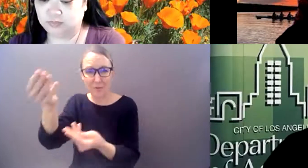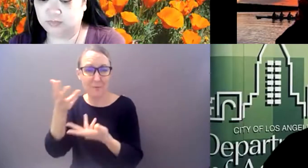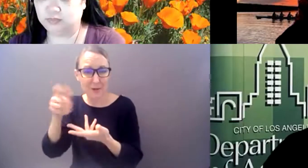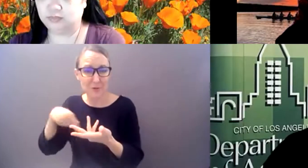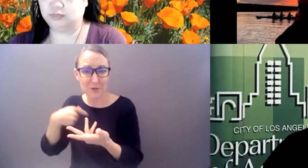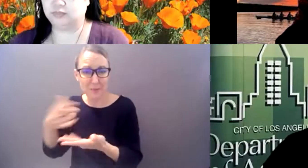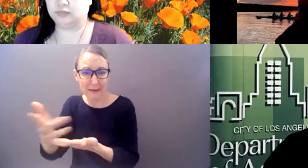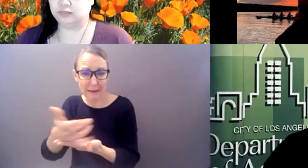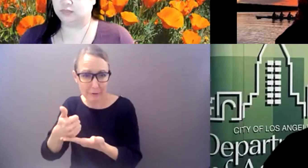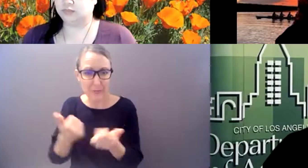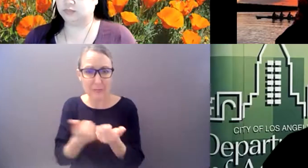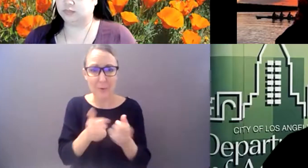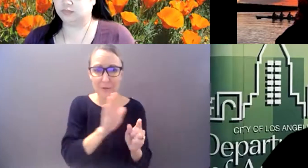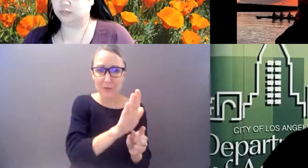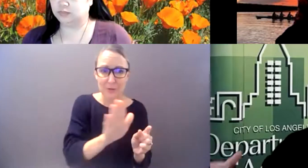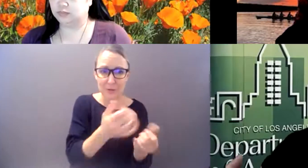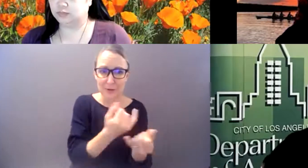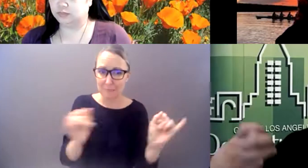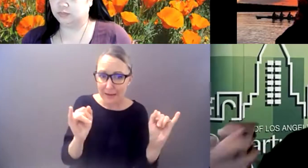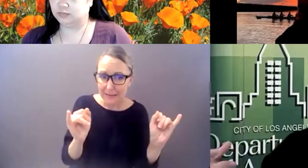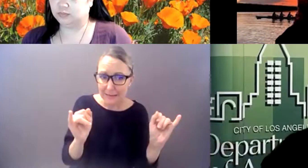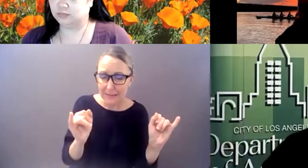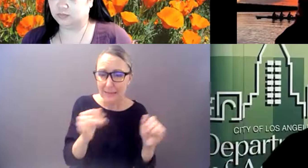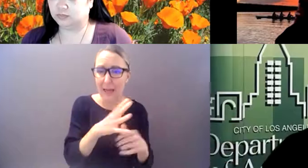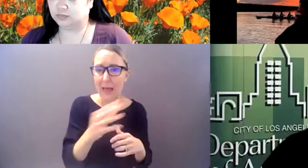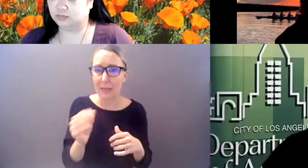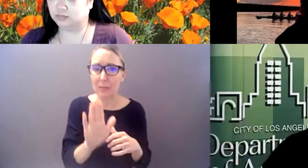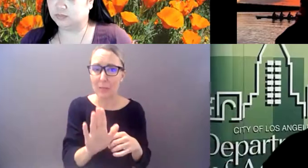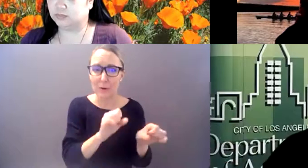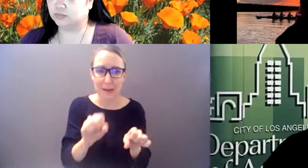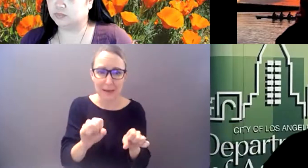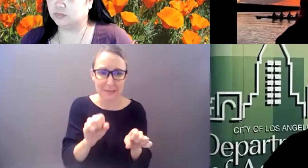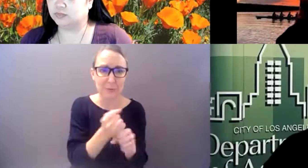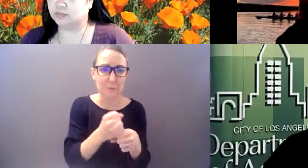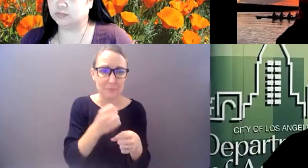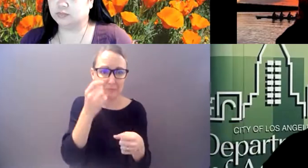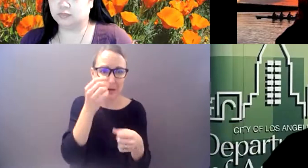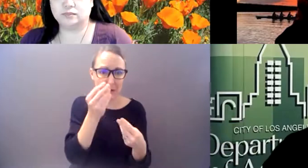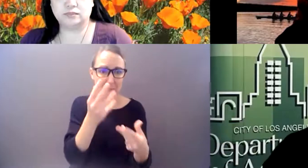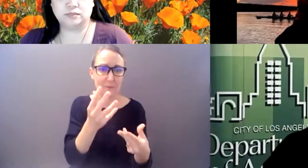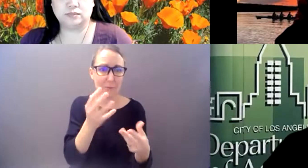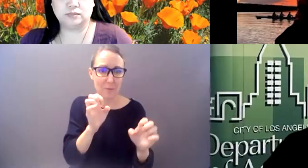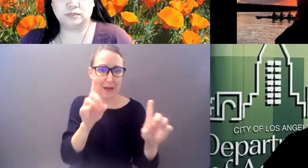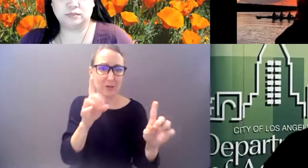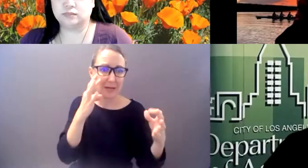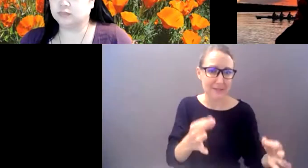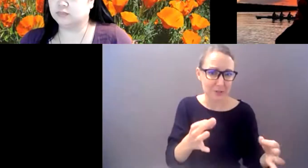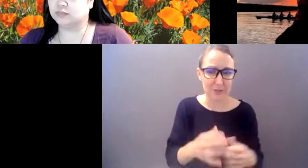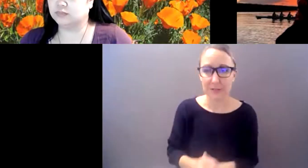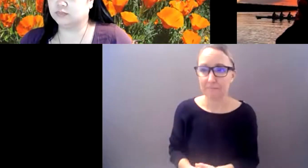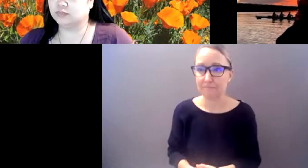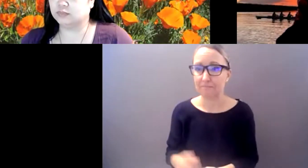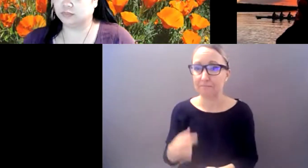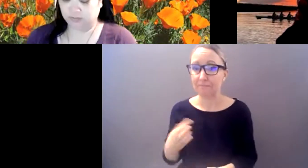supports their independence and their capacity to make informed decisions? And I would jump in. I mean,